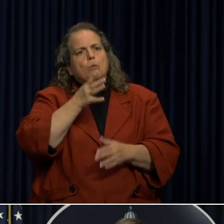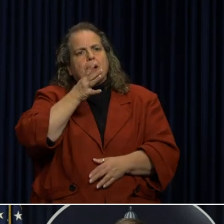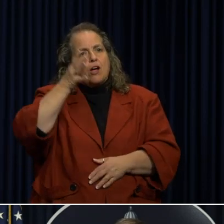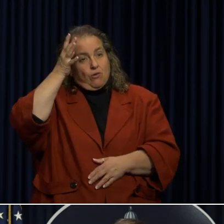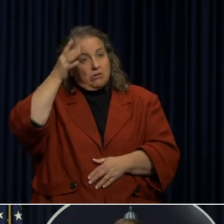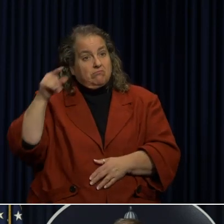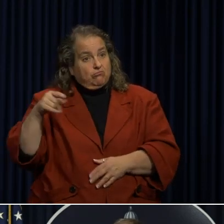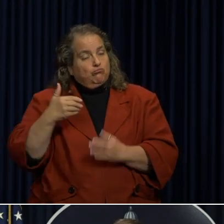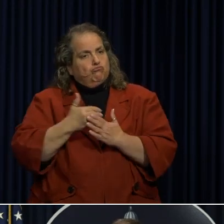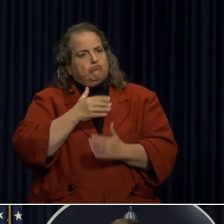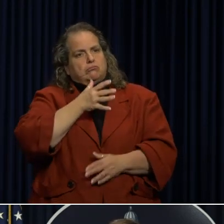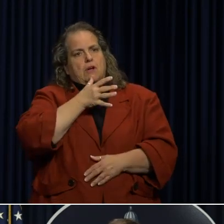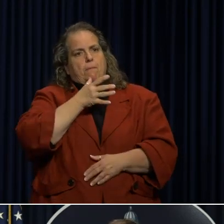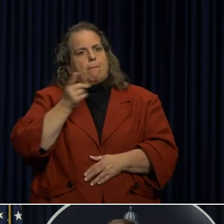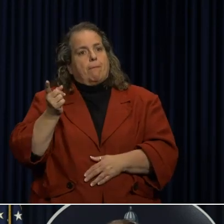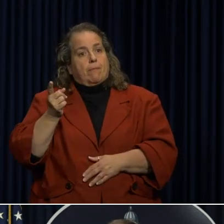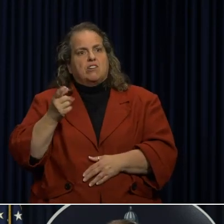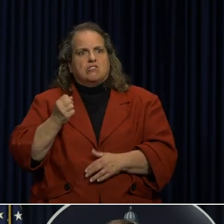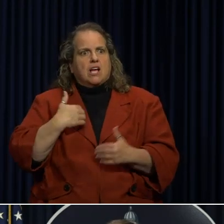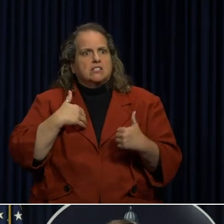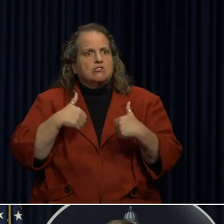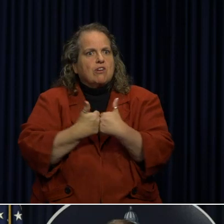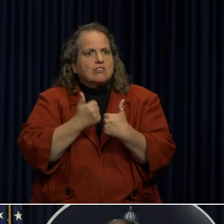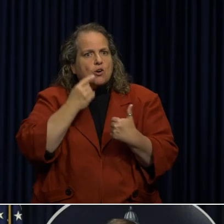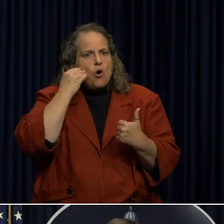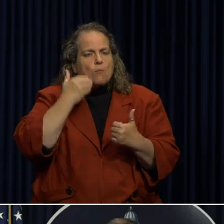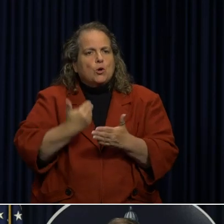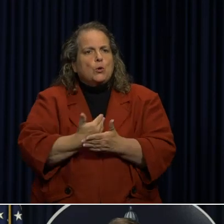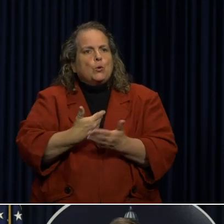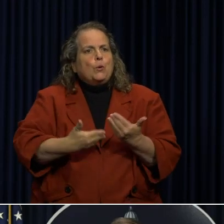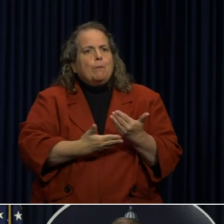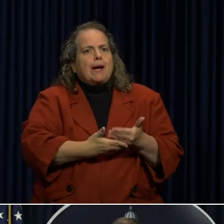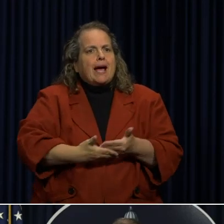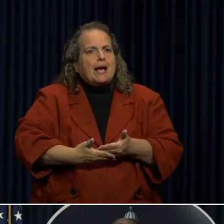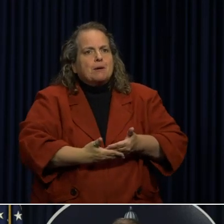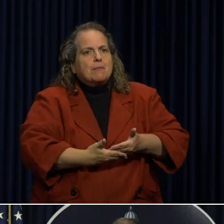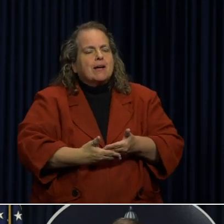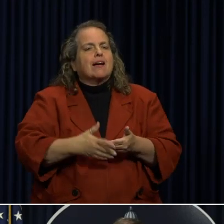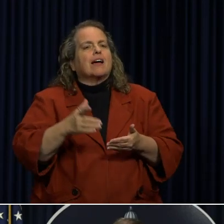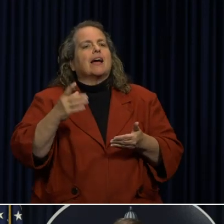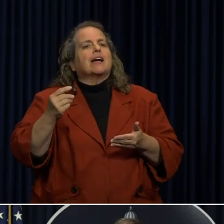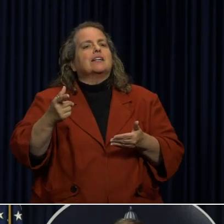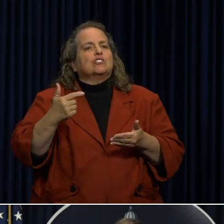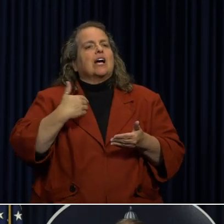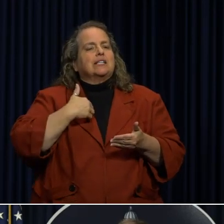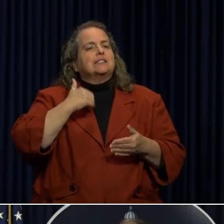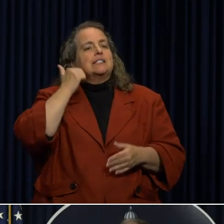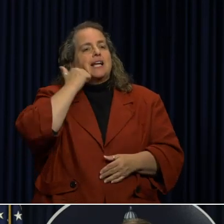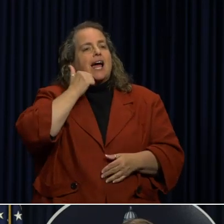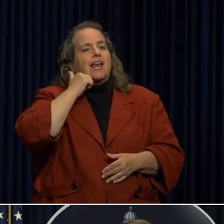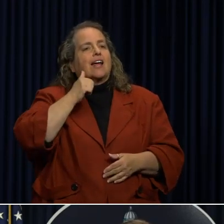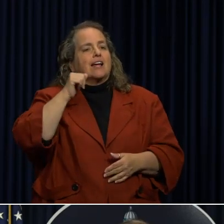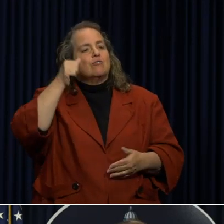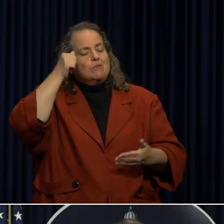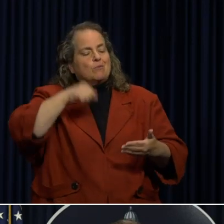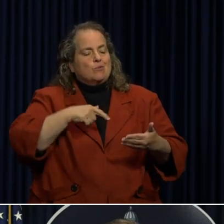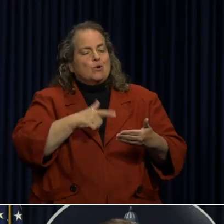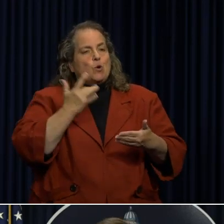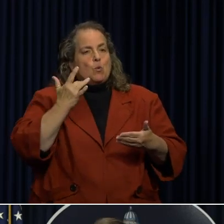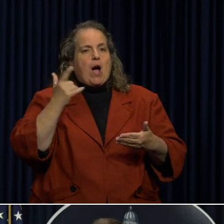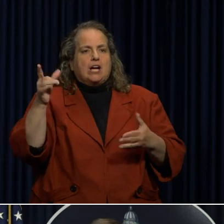now is facing challenges at home, but also has a daily reminder of why we're doing this. We do this right,